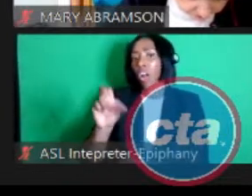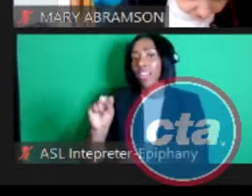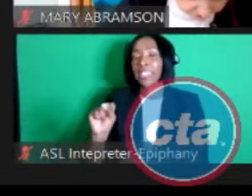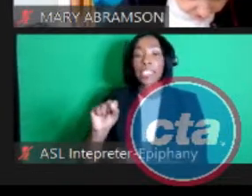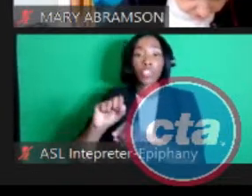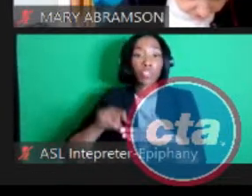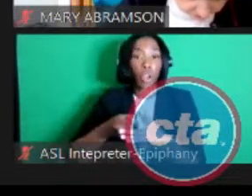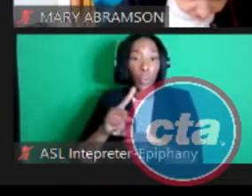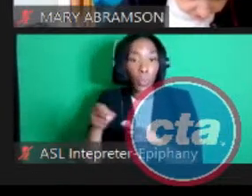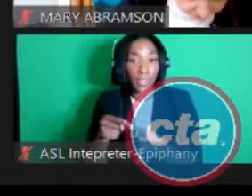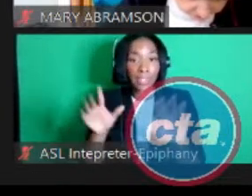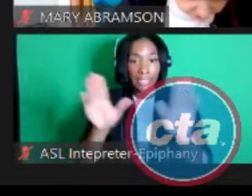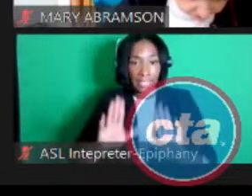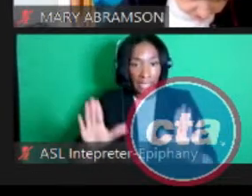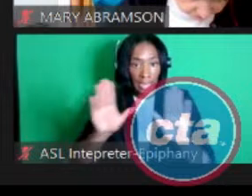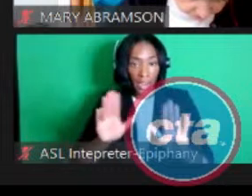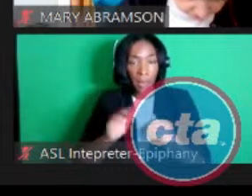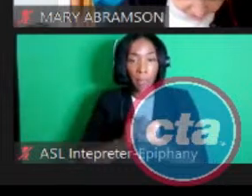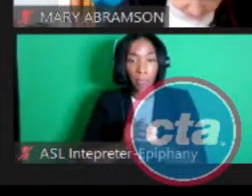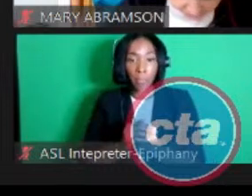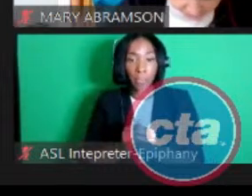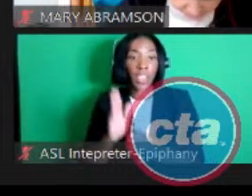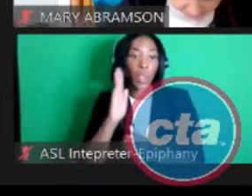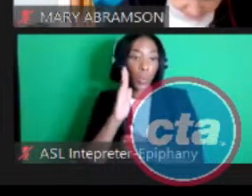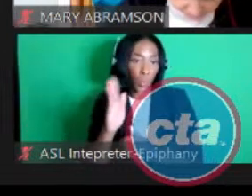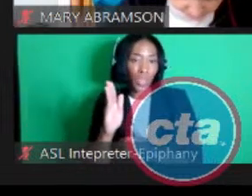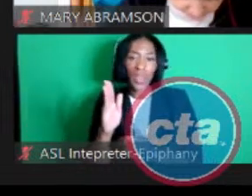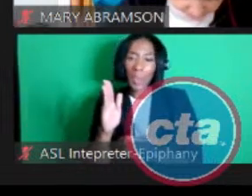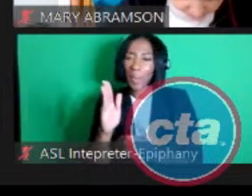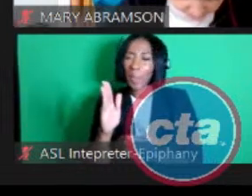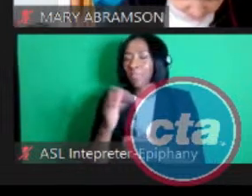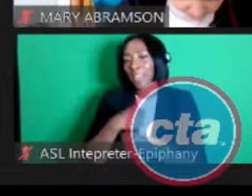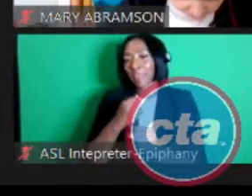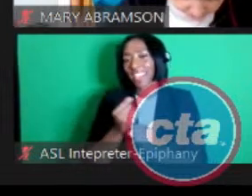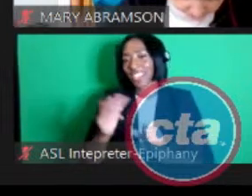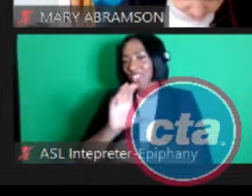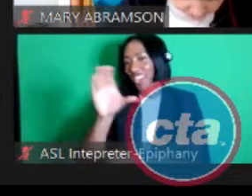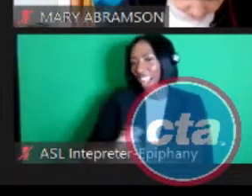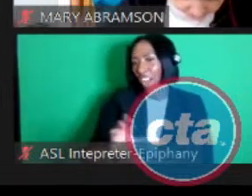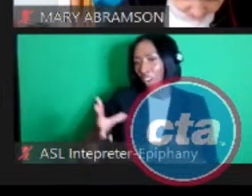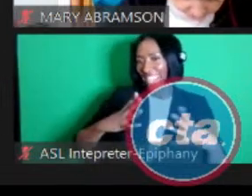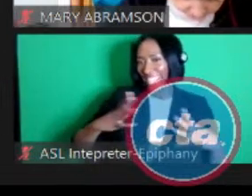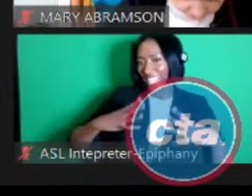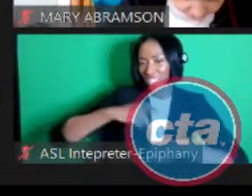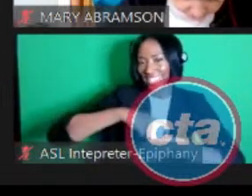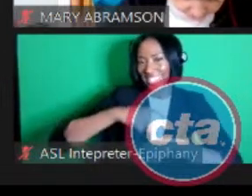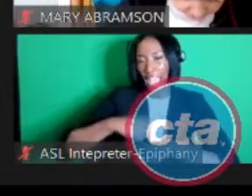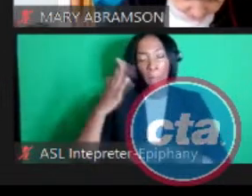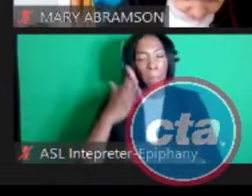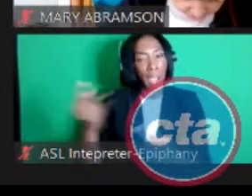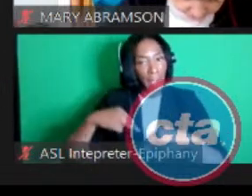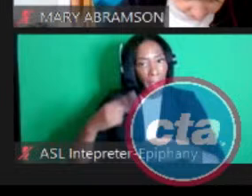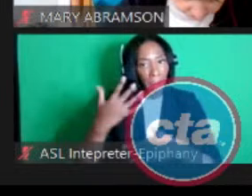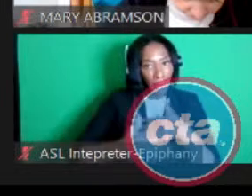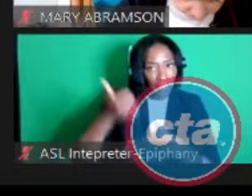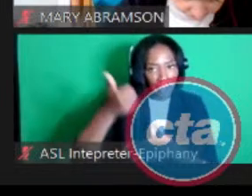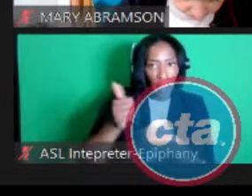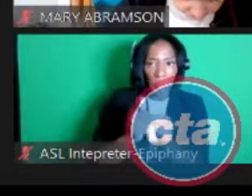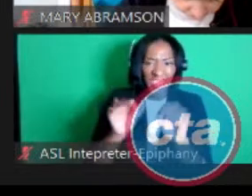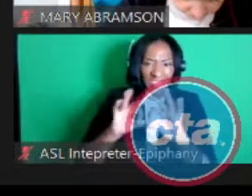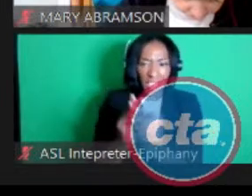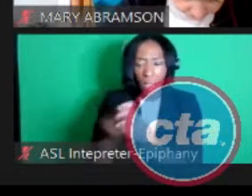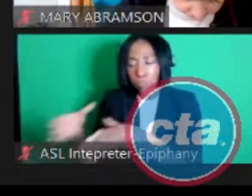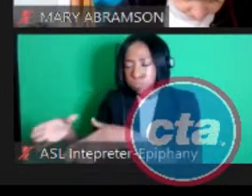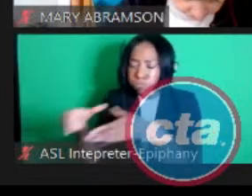Sunday. We know that there are people who will make Chicago a vacation and might come earlier with their families and things of that nature, and such